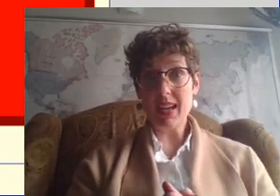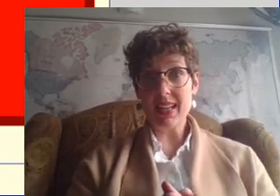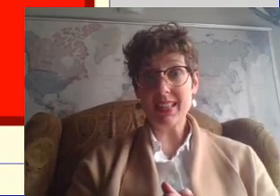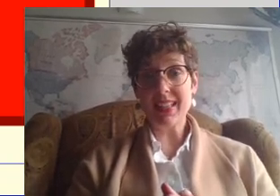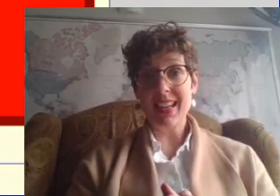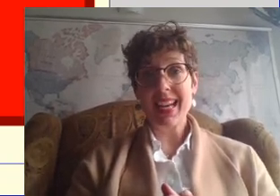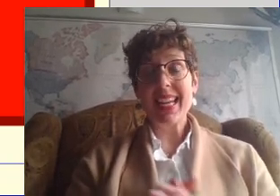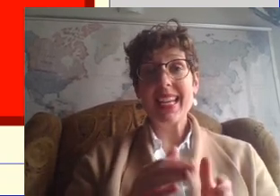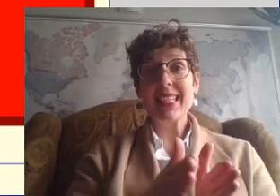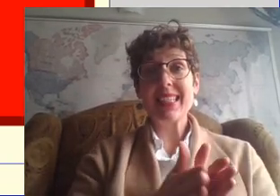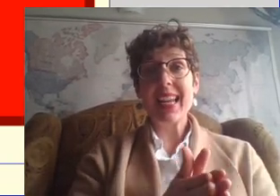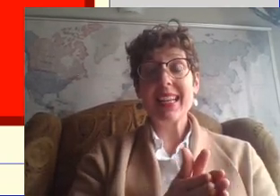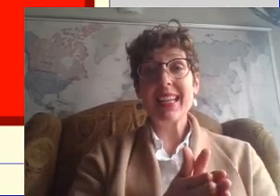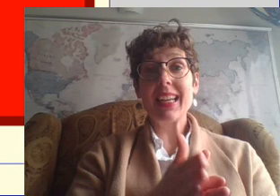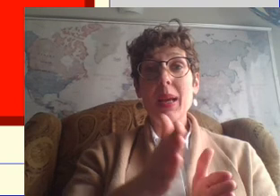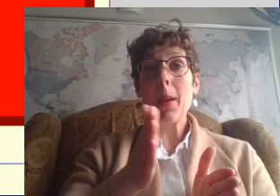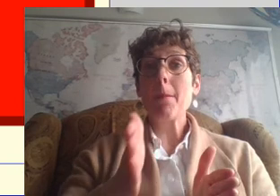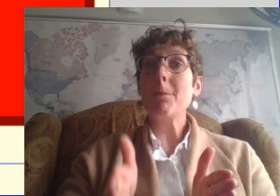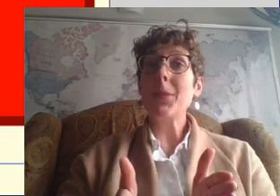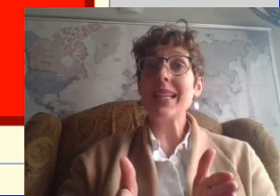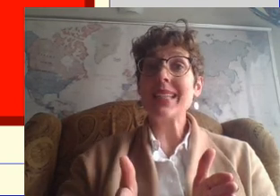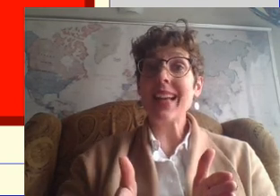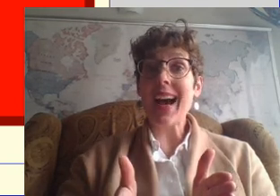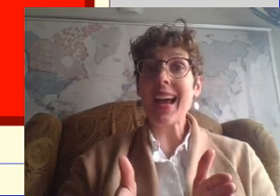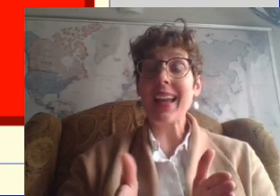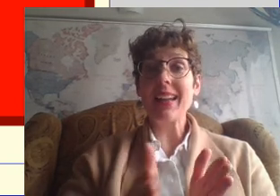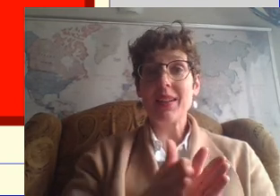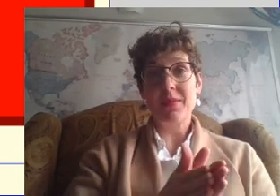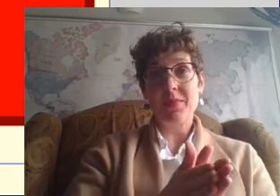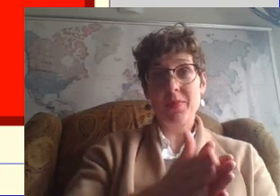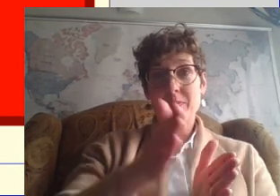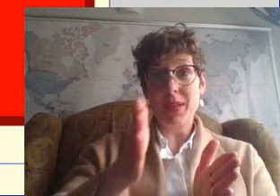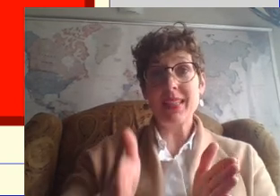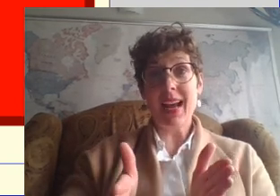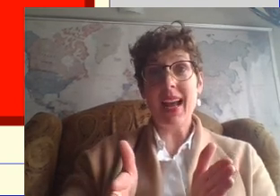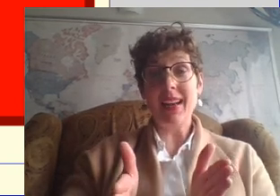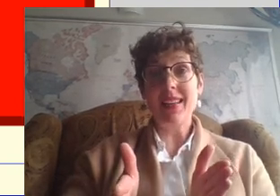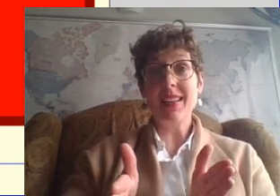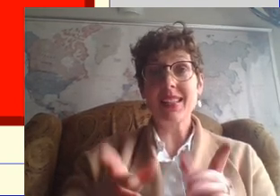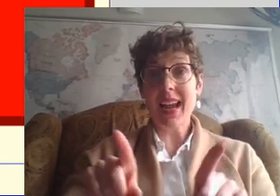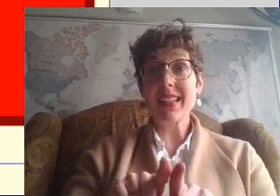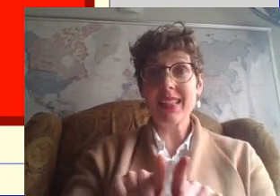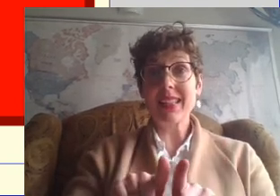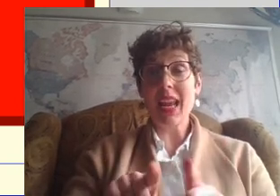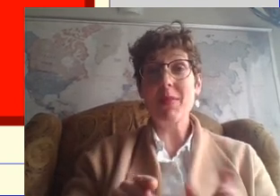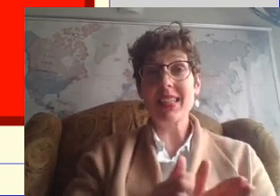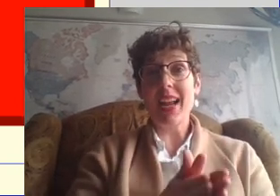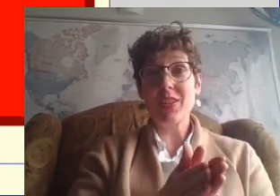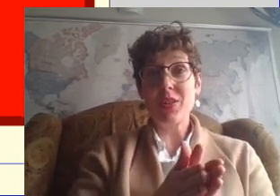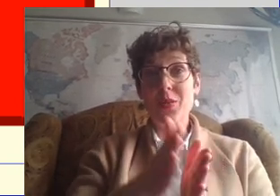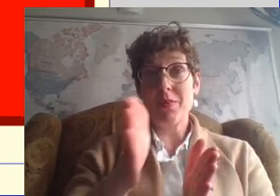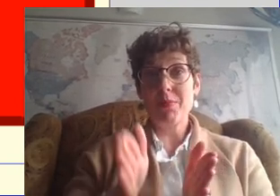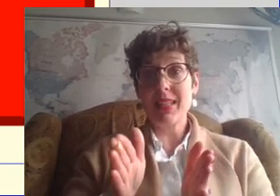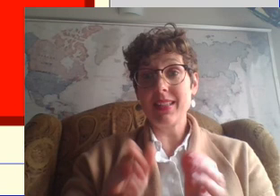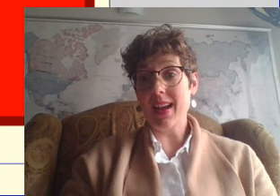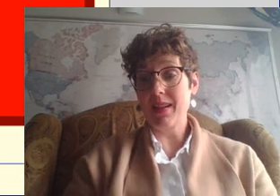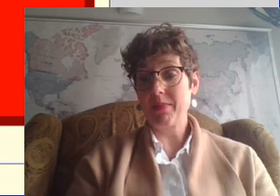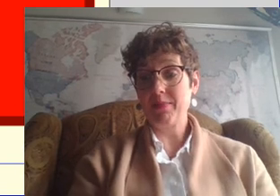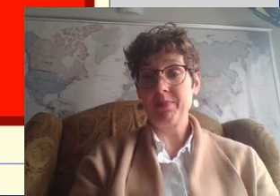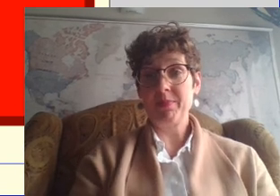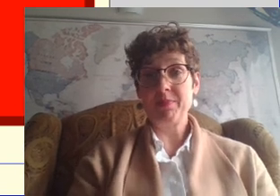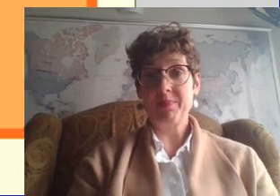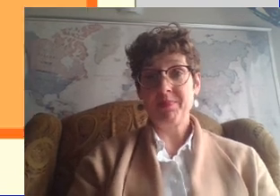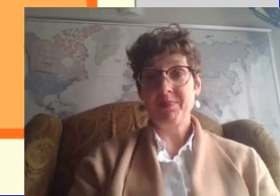remember what it is? He is standing beside. Beside. The sign is the same as next to. Beside.